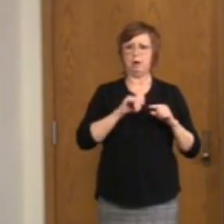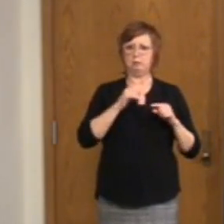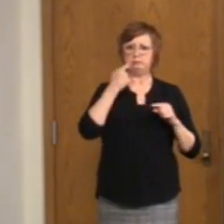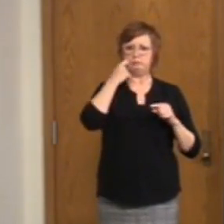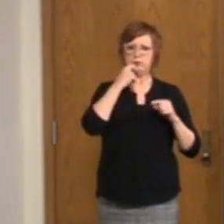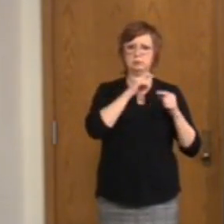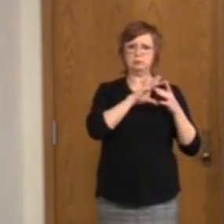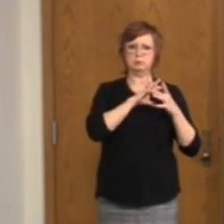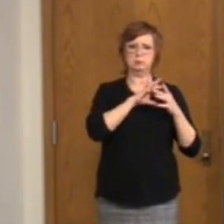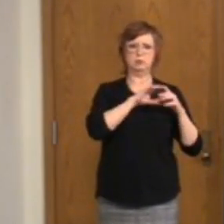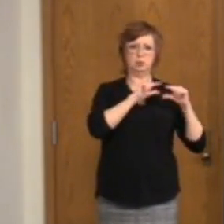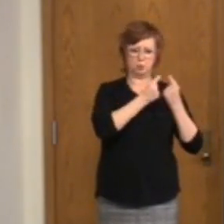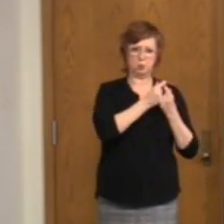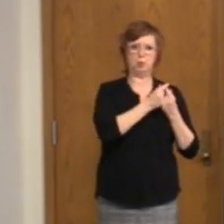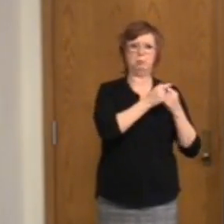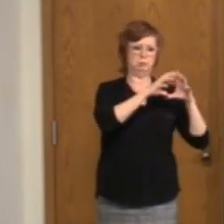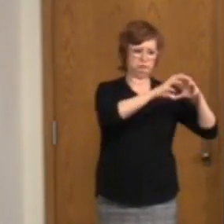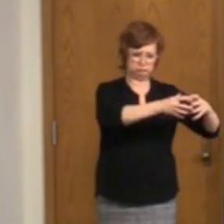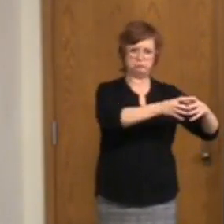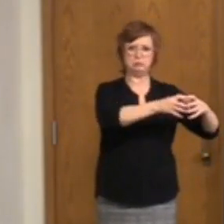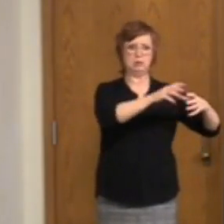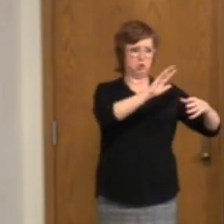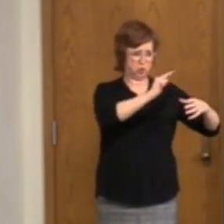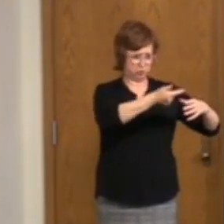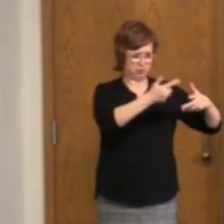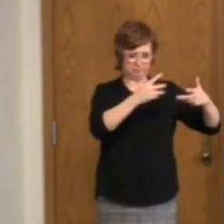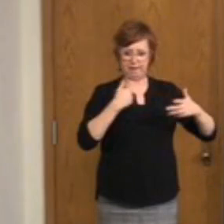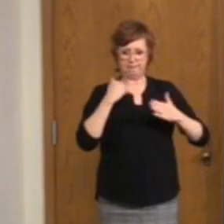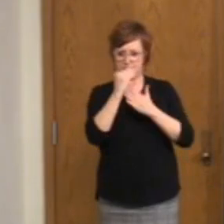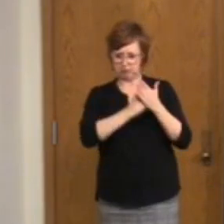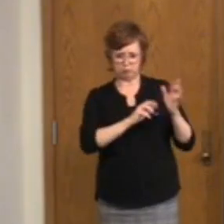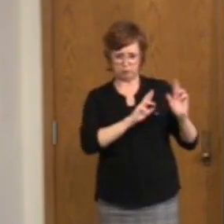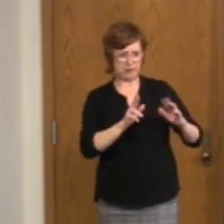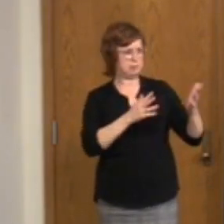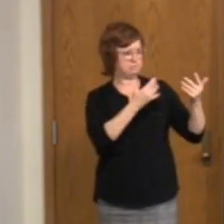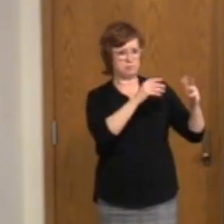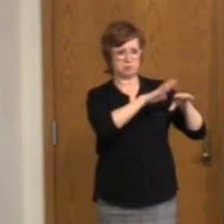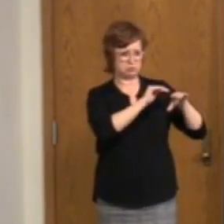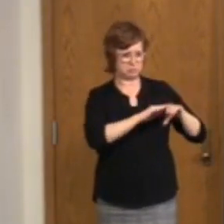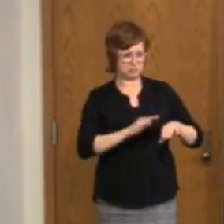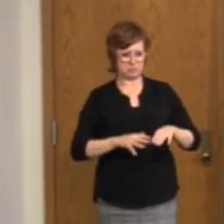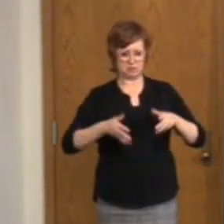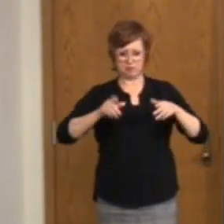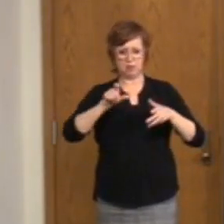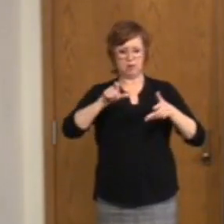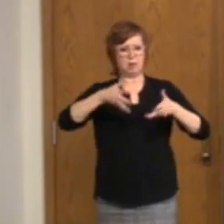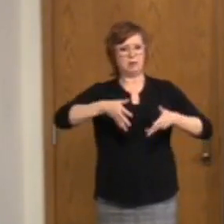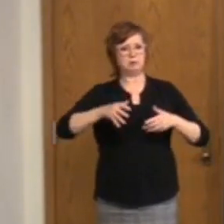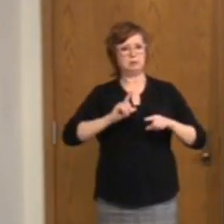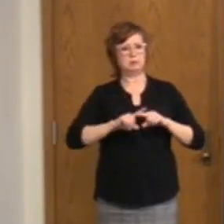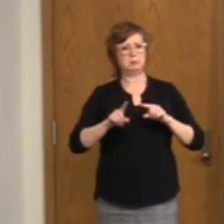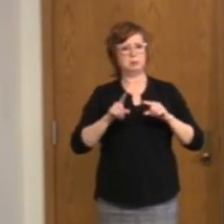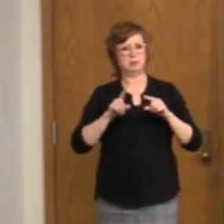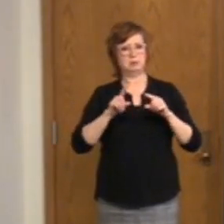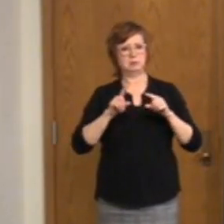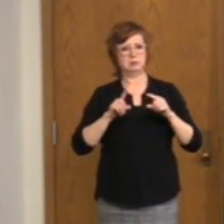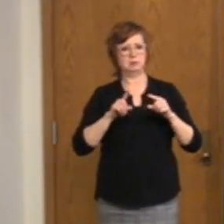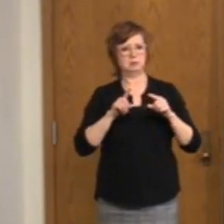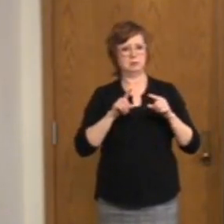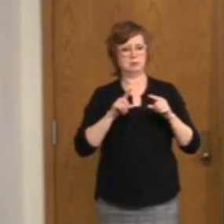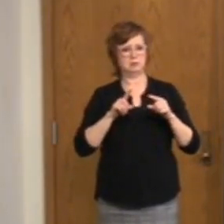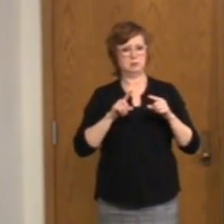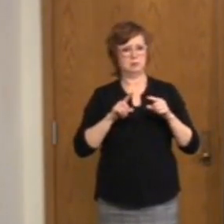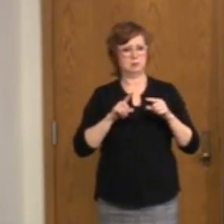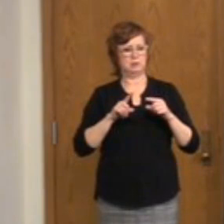has explained. They have a go-to list, but the clinics aren't running currently till midnight, so there could be later